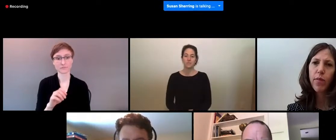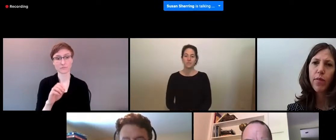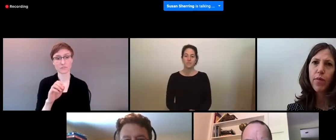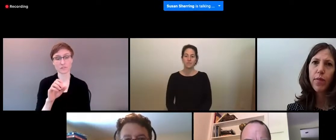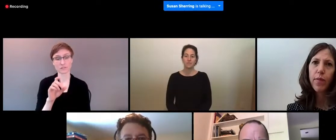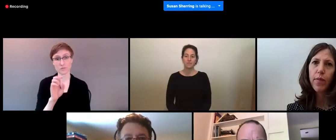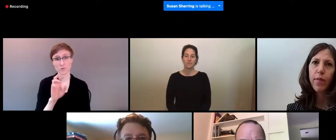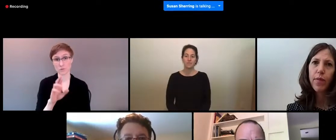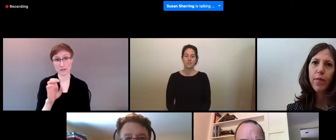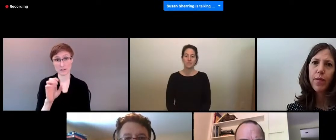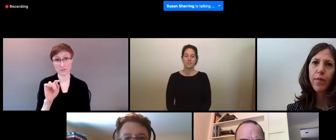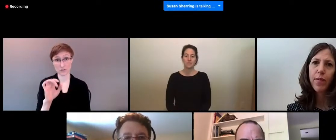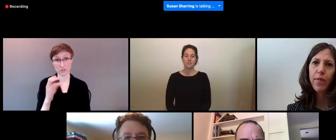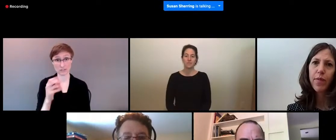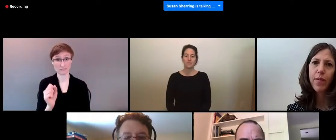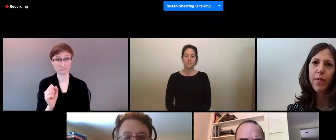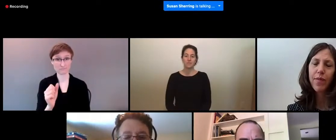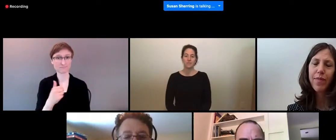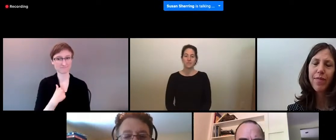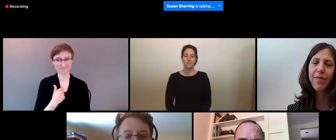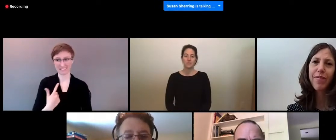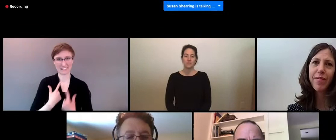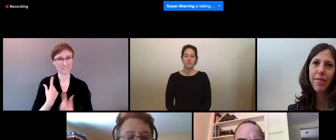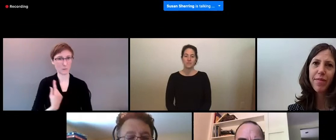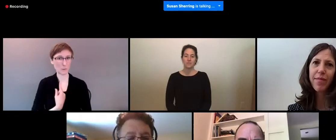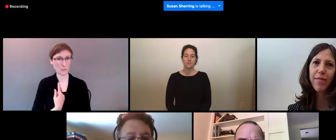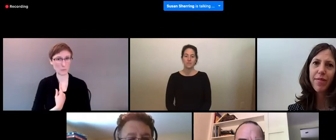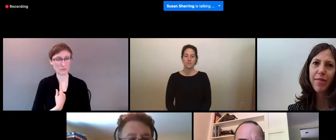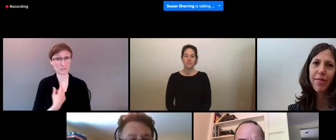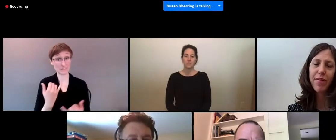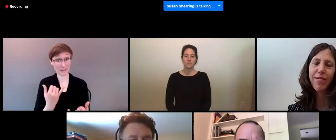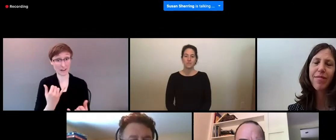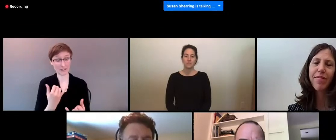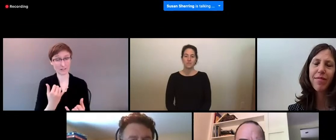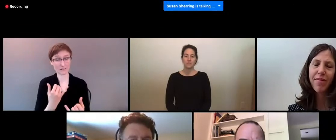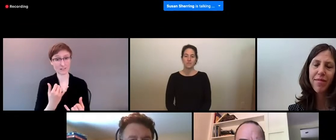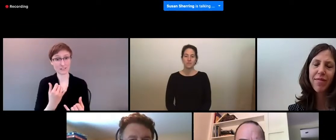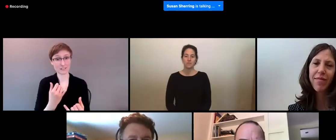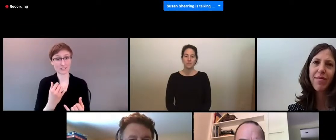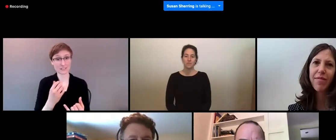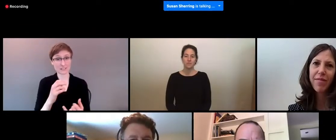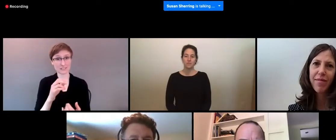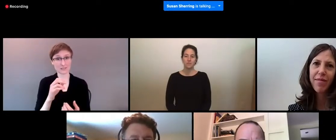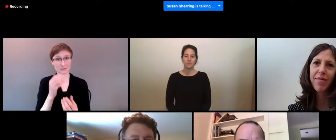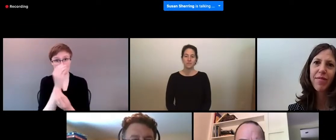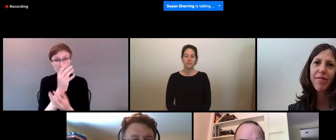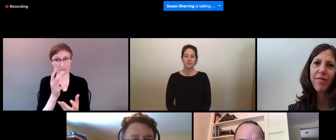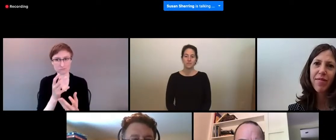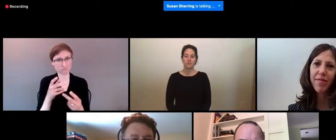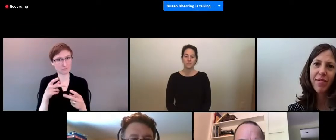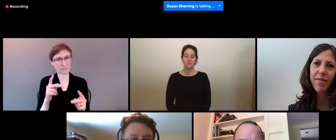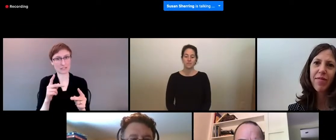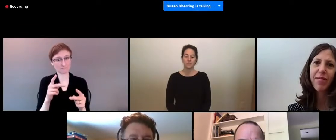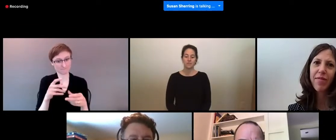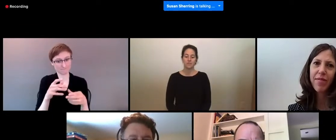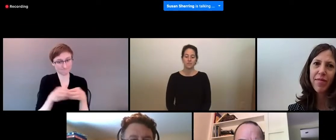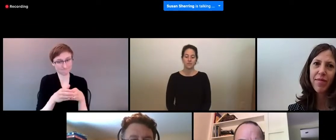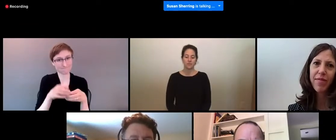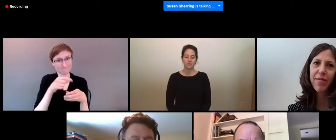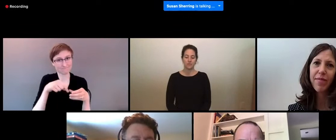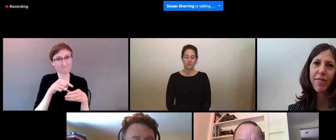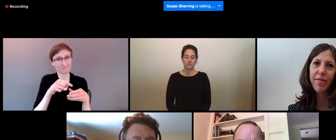certainly for me, someone who lives alone, the news that we can actually like hug people now is going to make a lot of people happy.